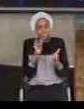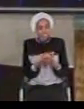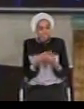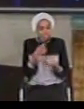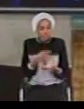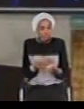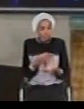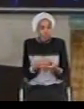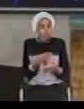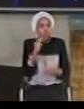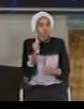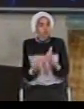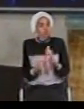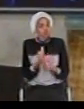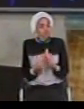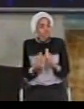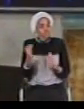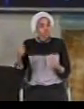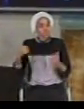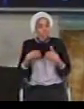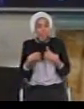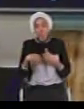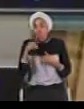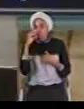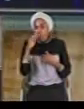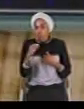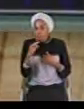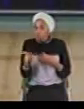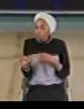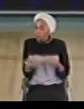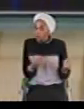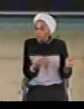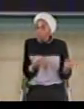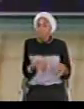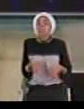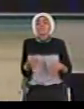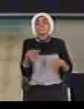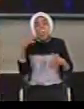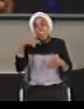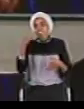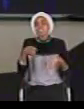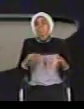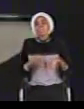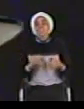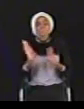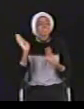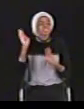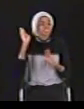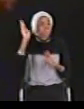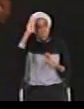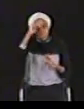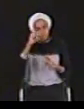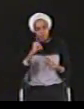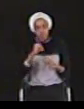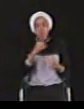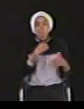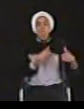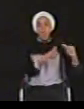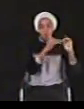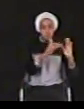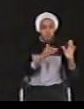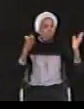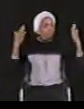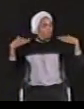gospel which we have preached already, he says, let him, apostle or angel,